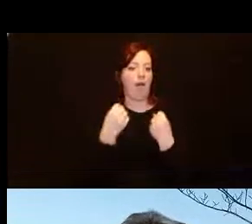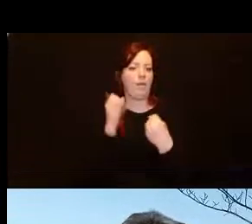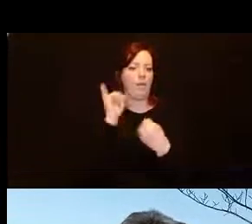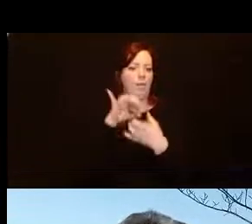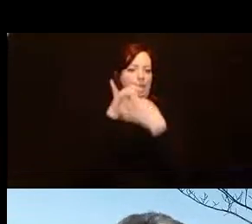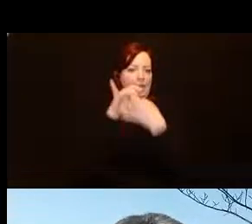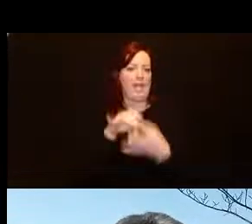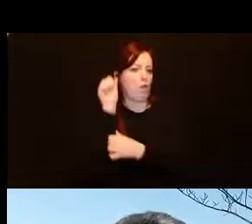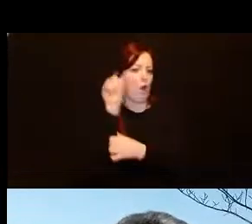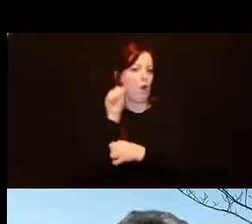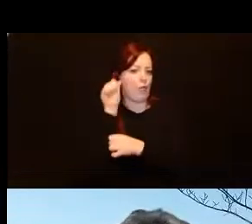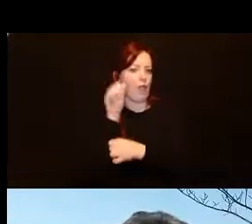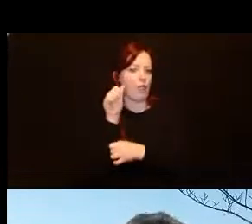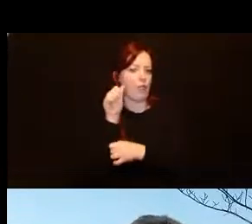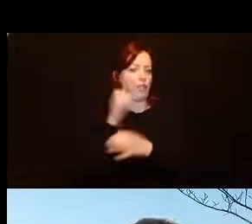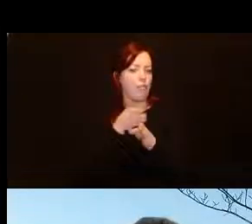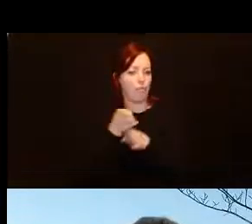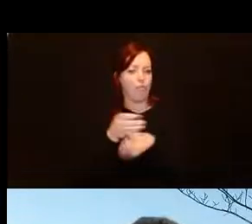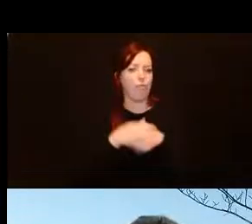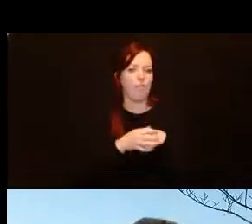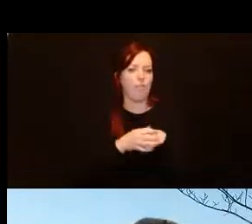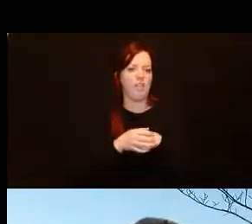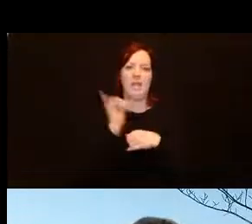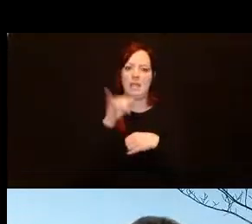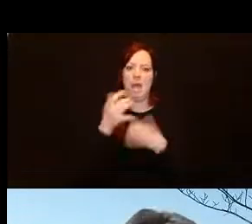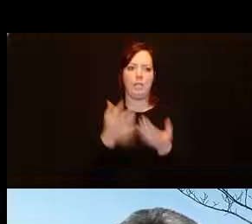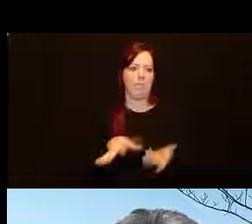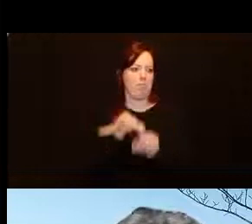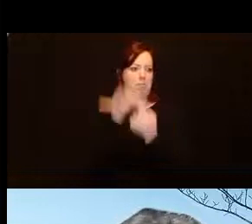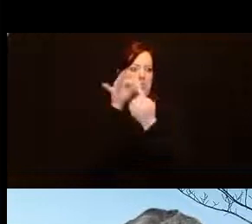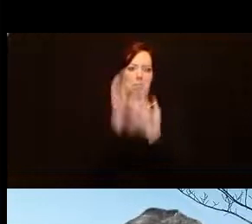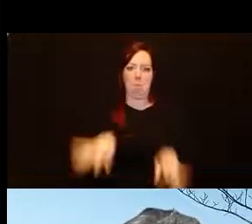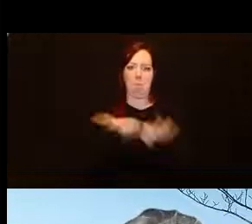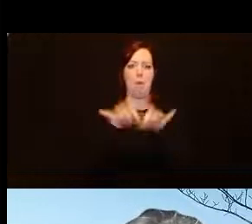COVID-19 pandemic, because we cannot have face-to-face